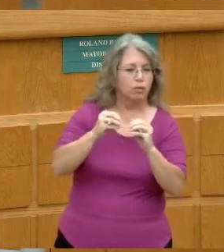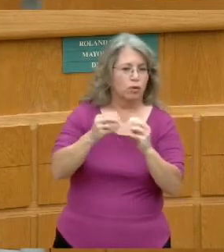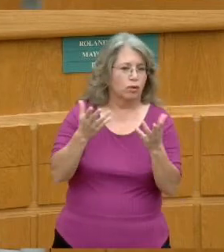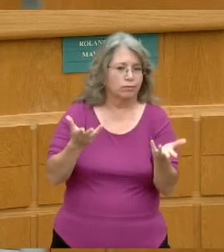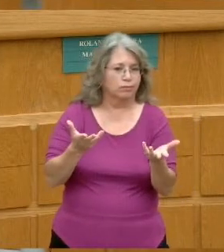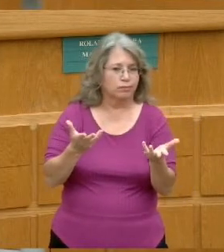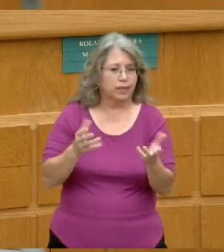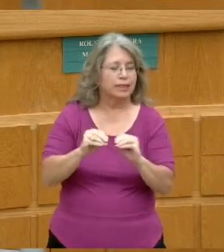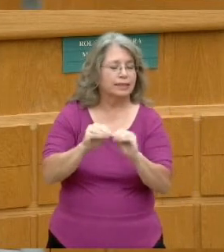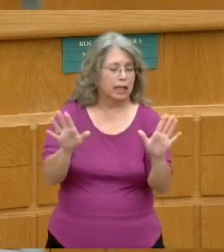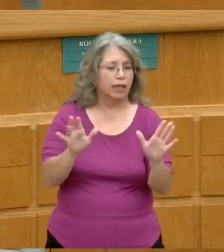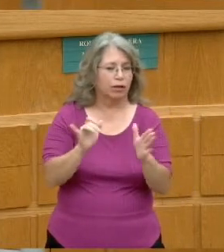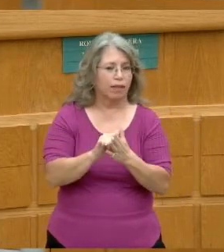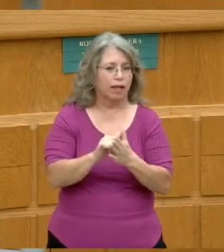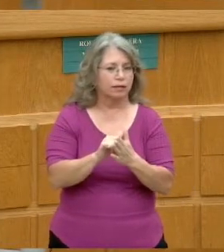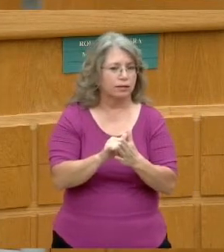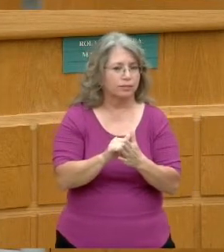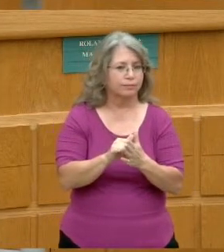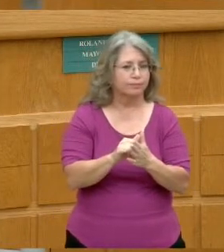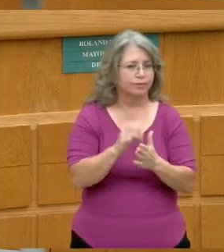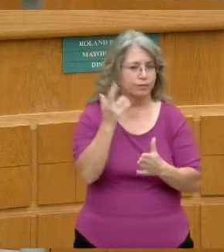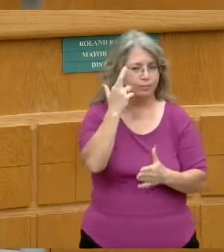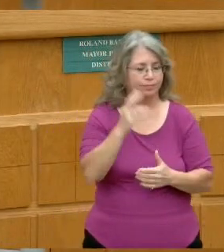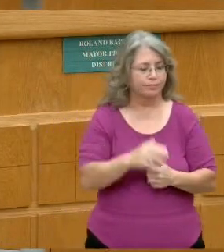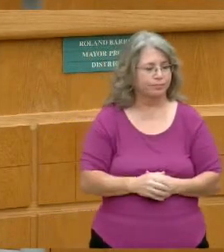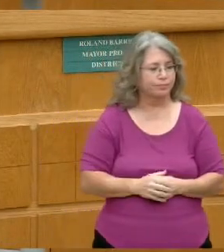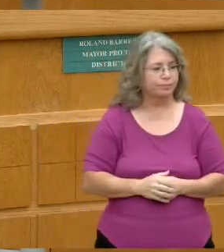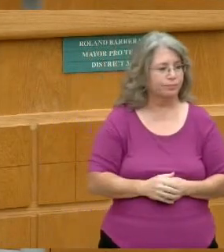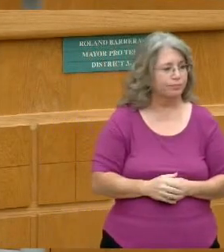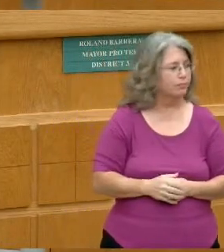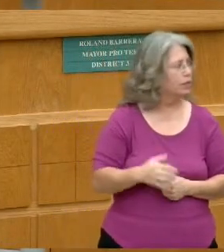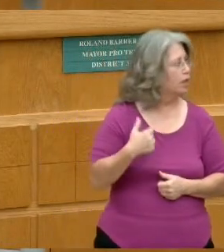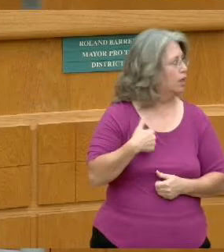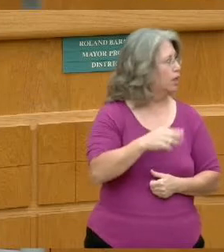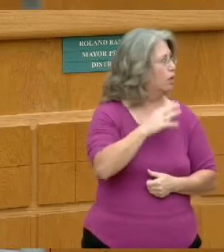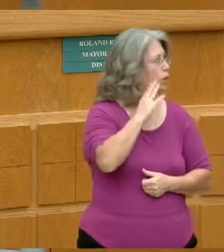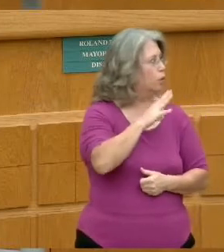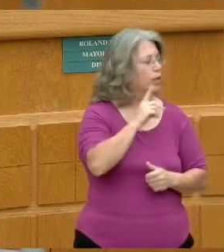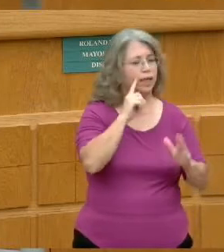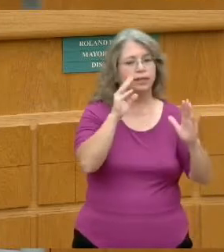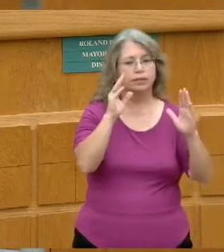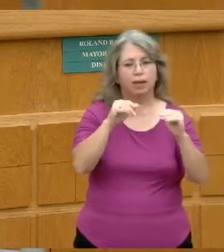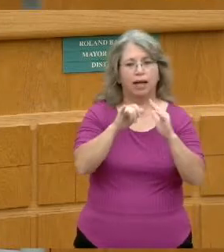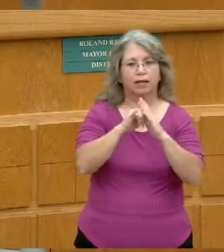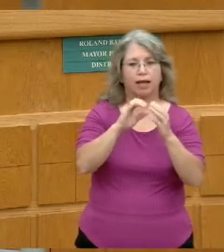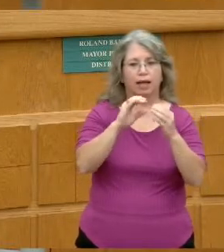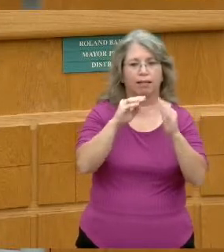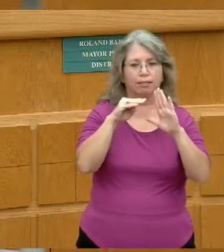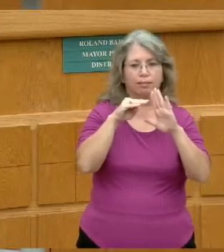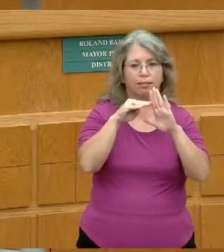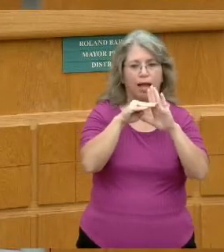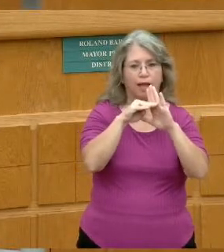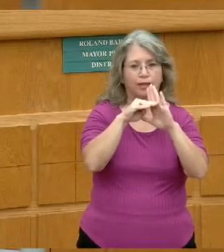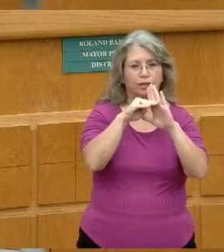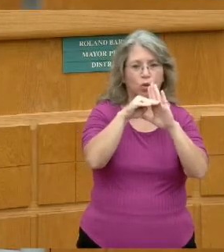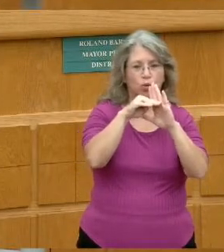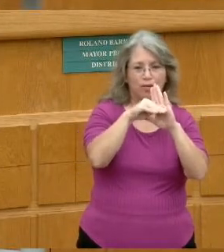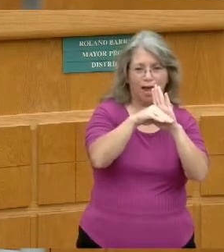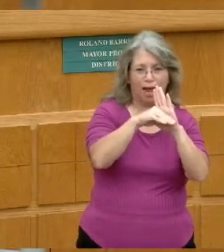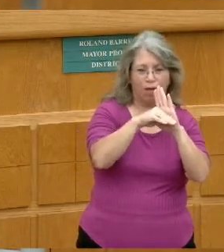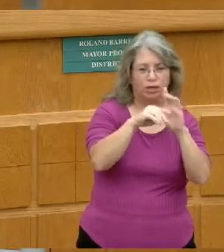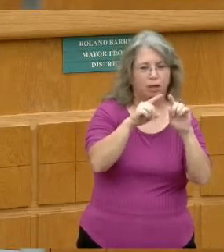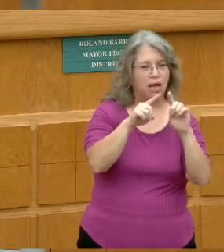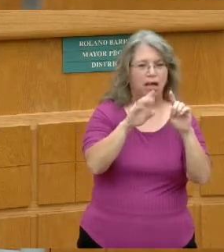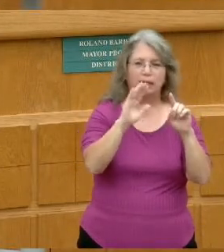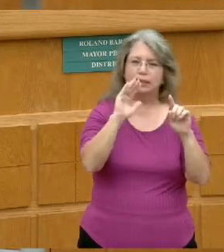So one last time, we would expect this line to go down. It's staying level, if not, creeping up slightly.